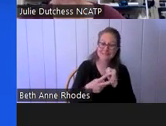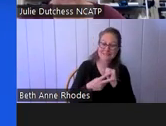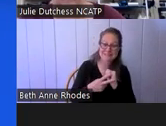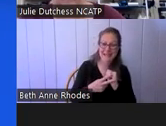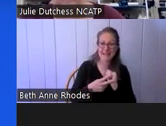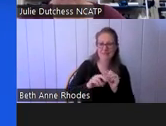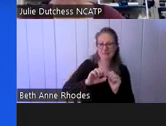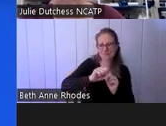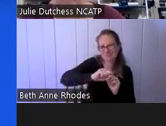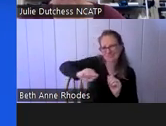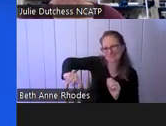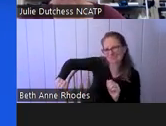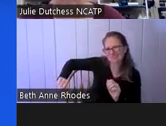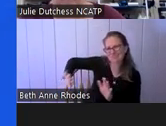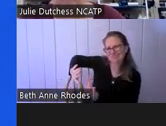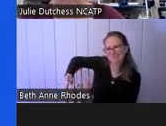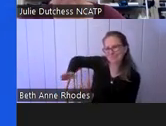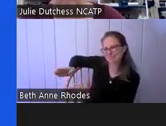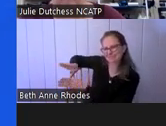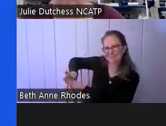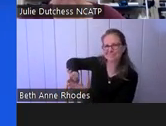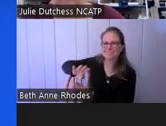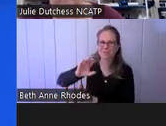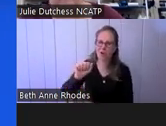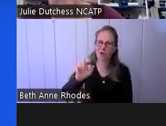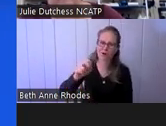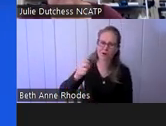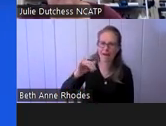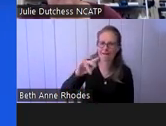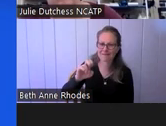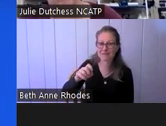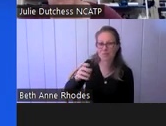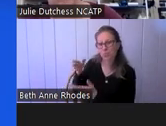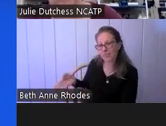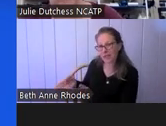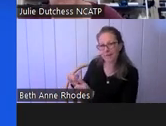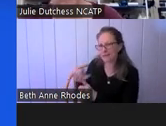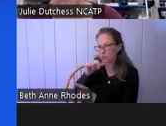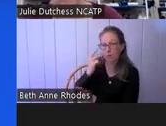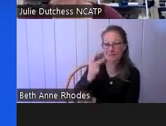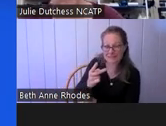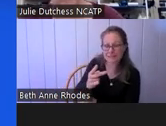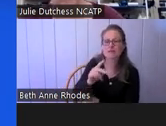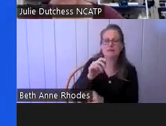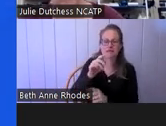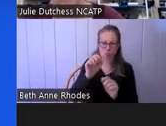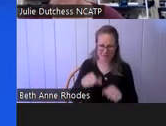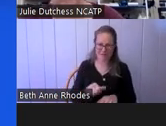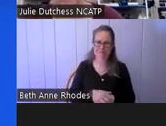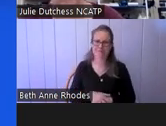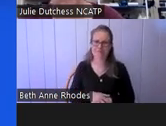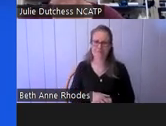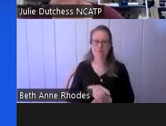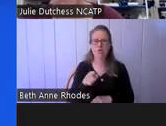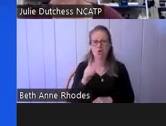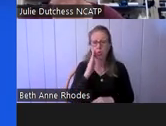tasks? Just shake your device or open the menu and choose Clear Completed. With every archive, you'll